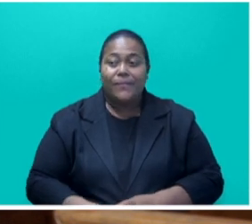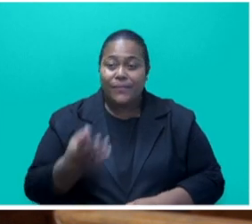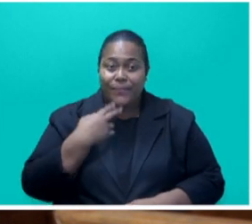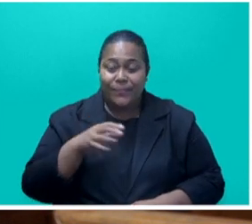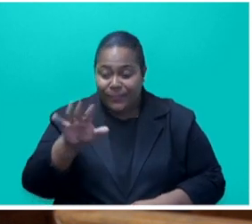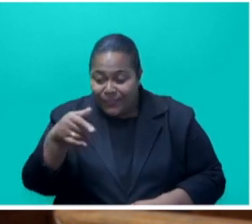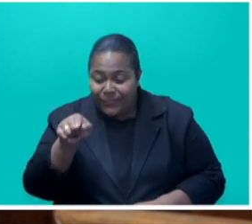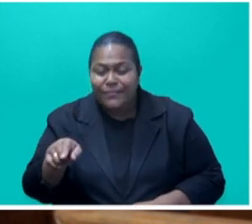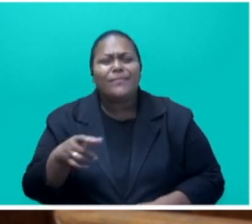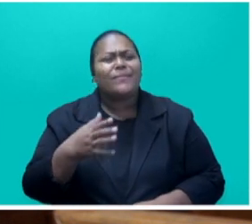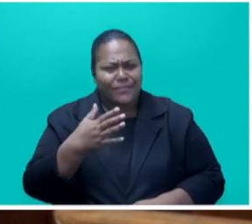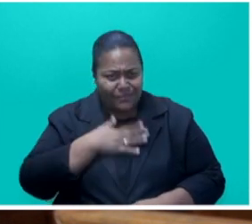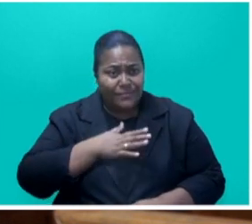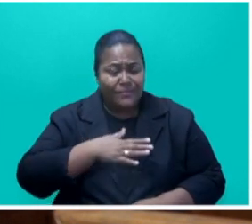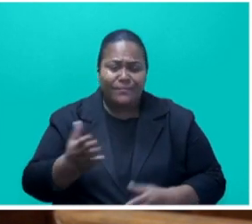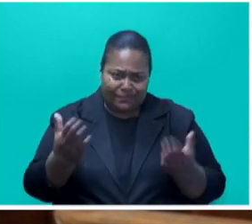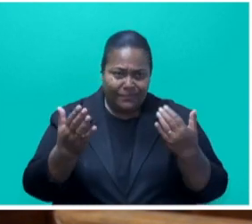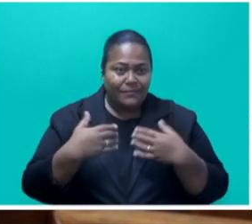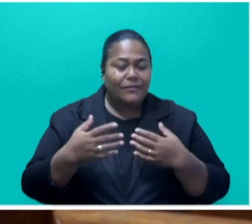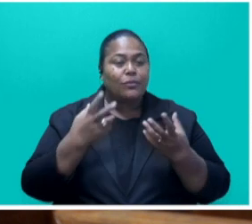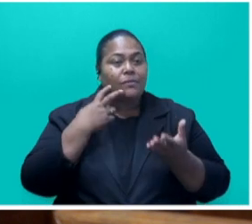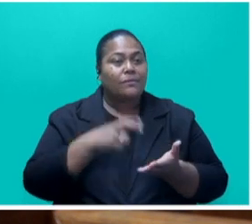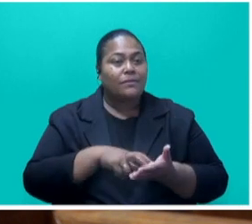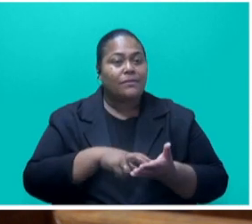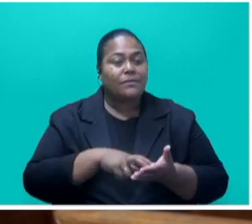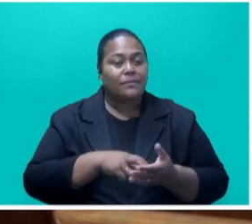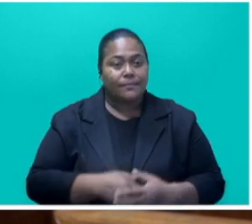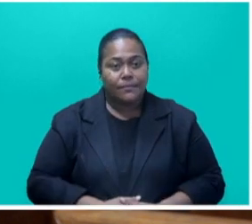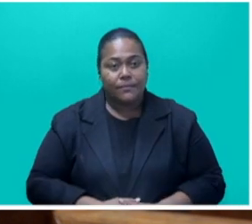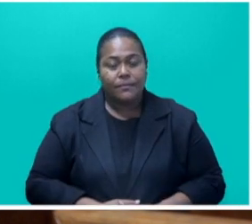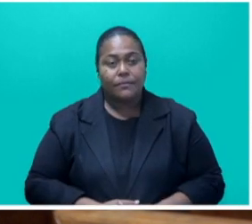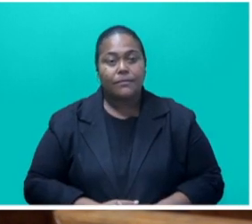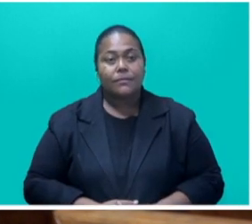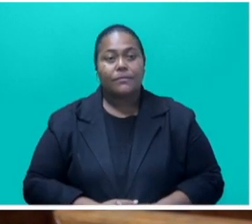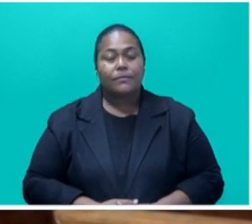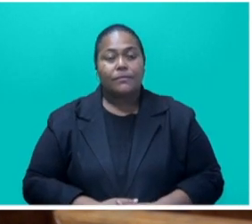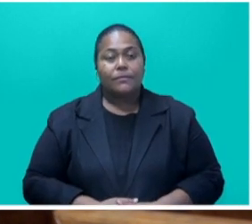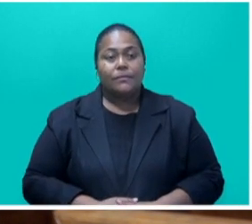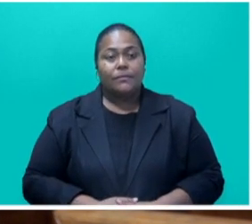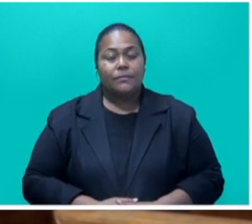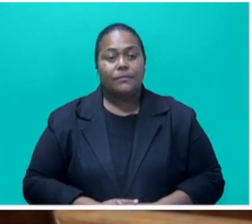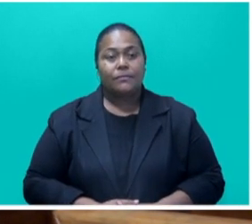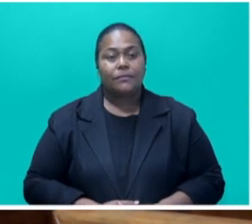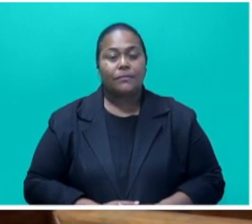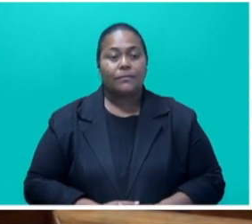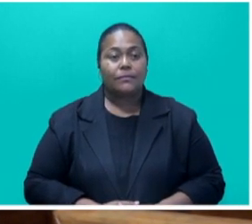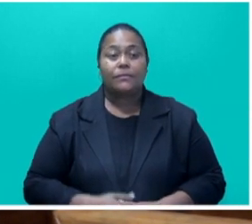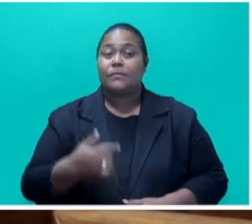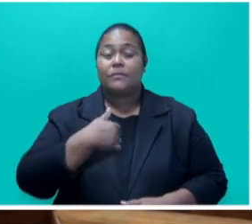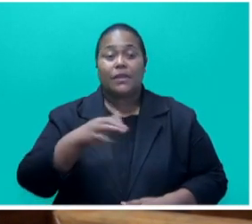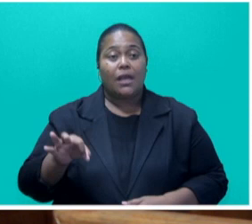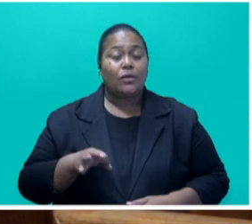and start registering. Interestingly, Mr. Speaker, sir, I haven't informed the cabinet,